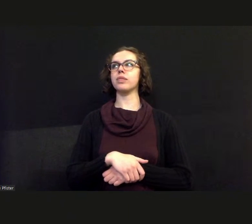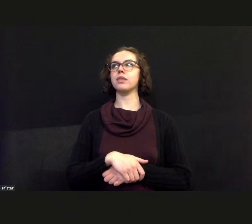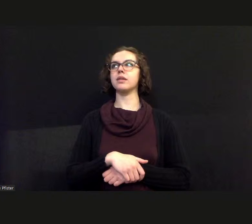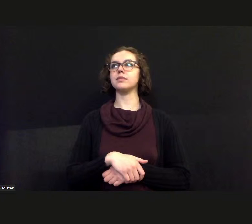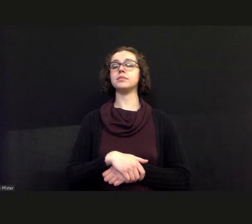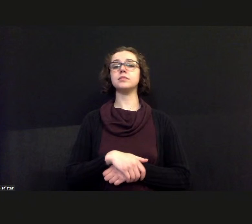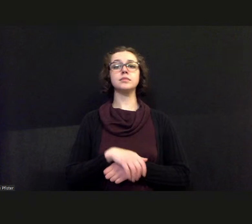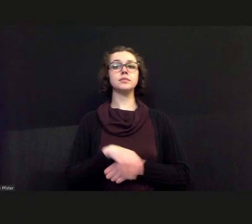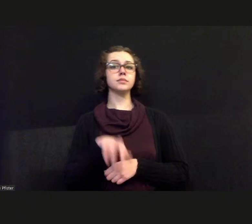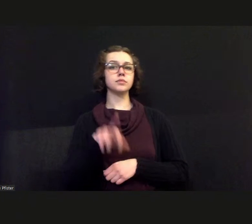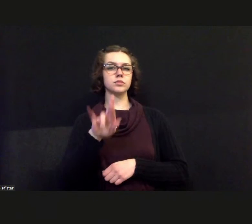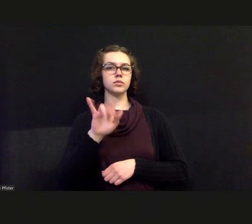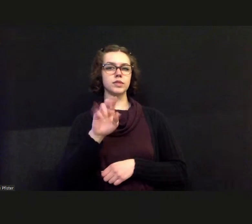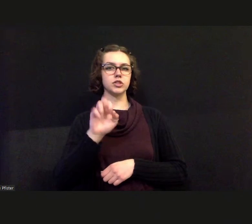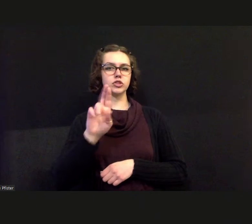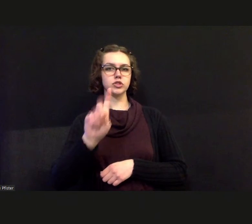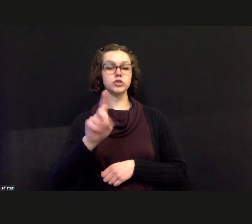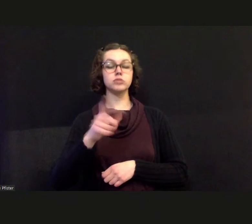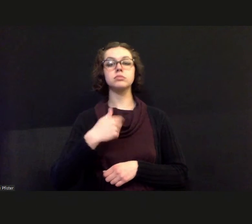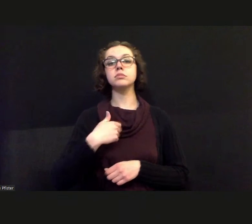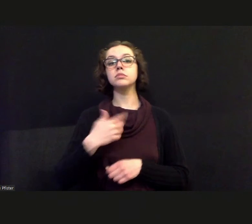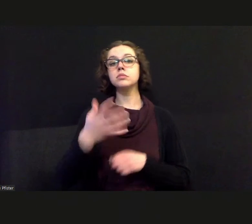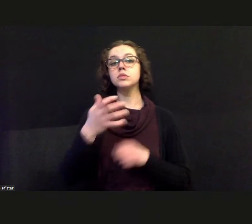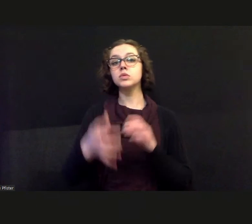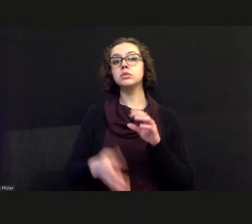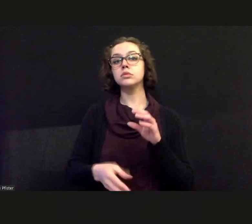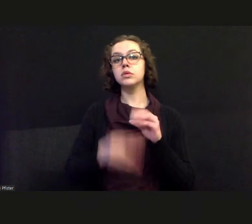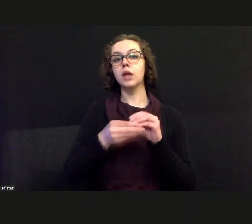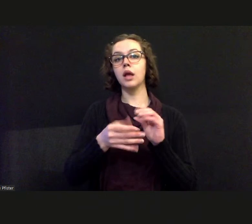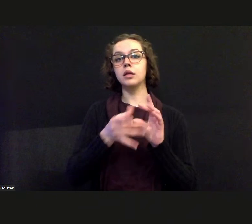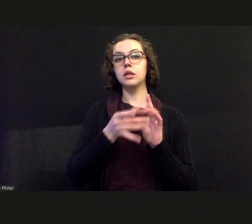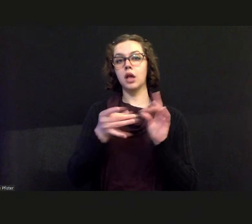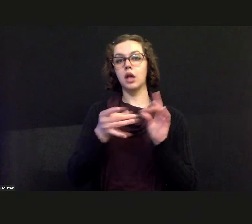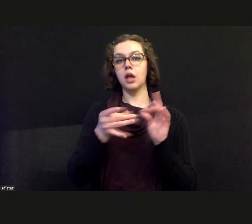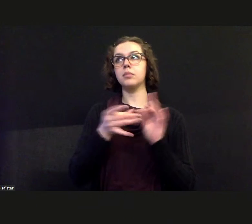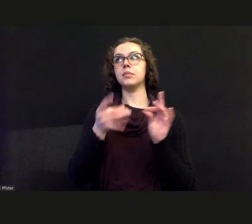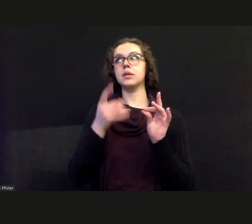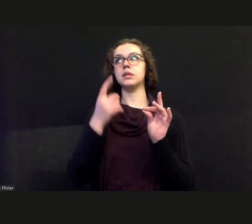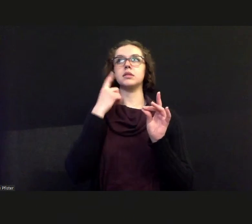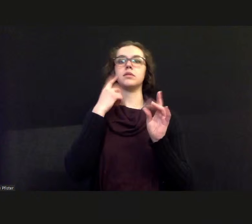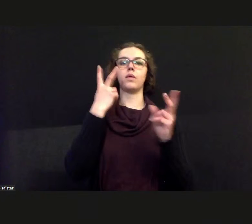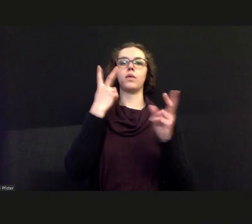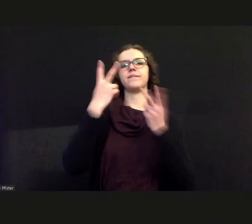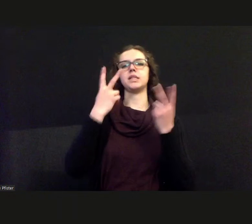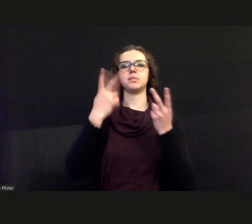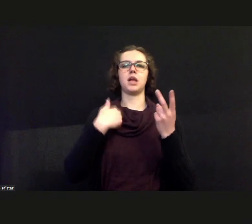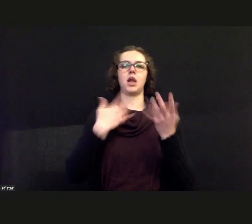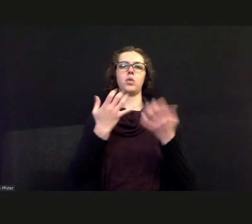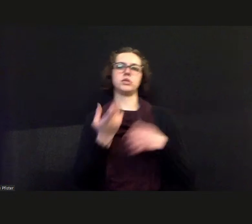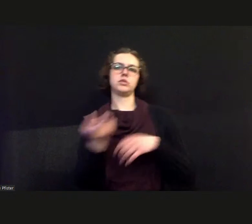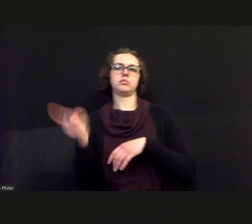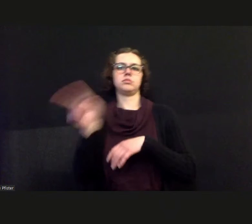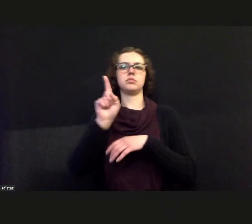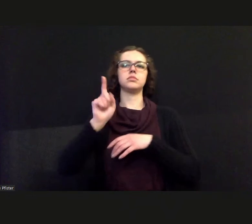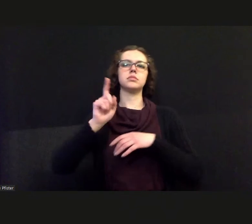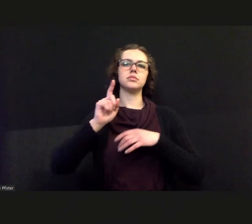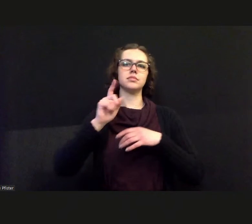I wanted to make my comments from here just for the visibility aspect.